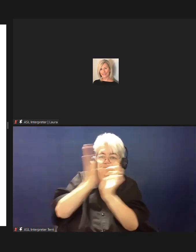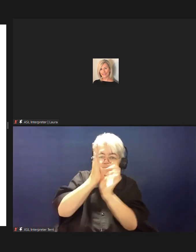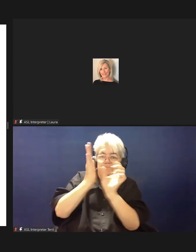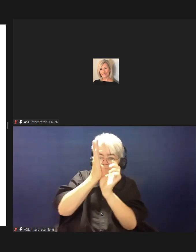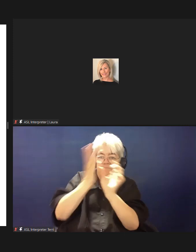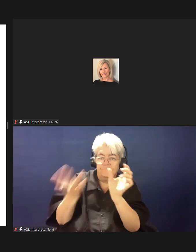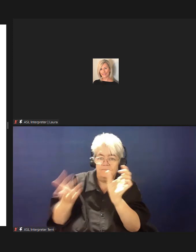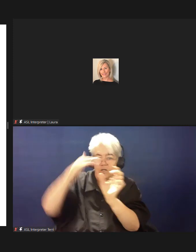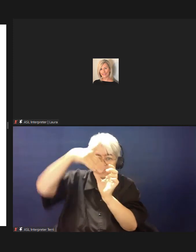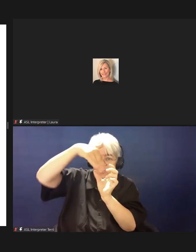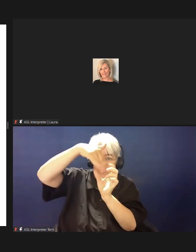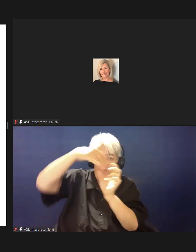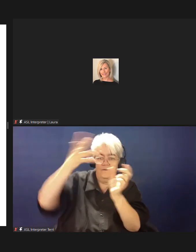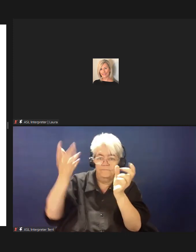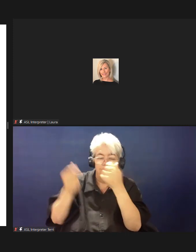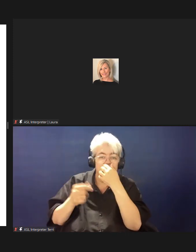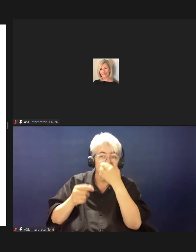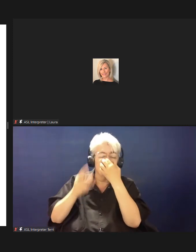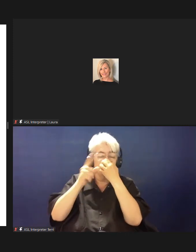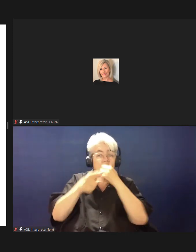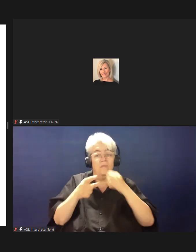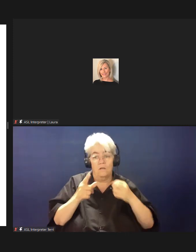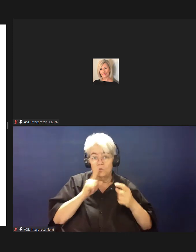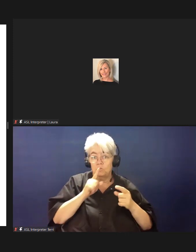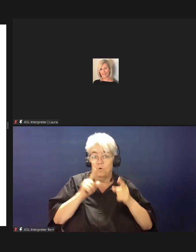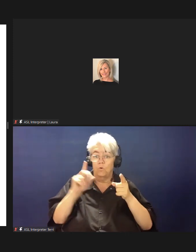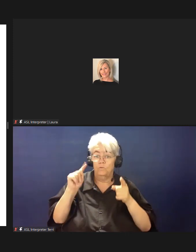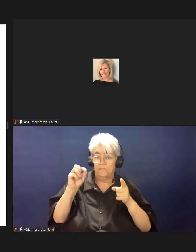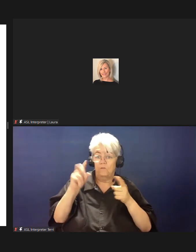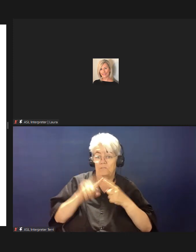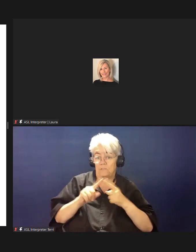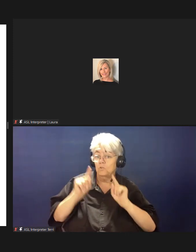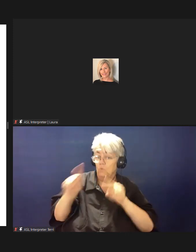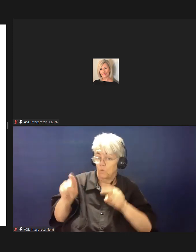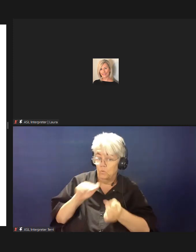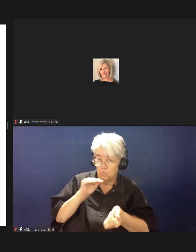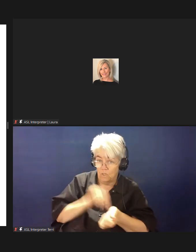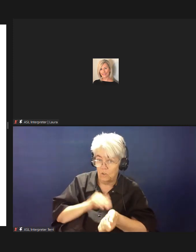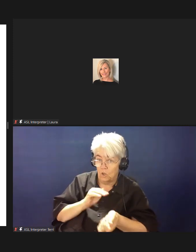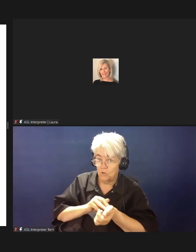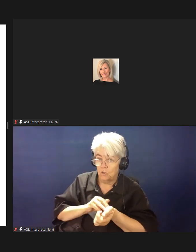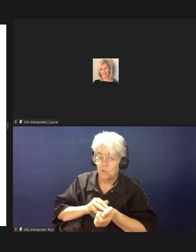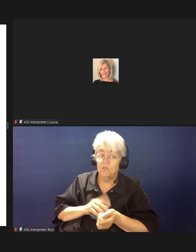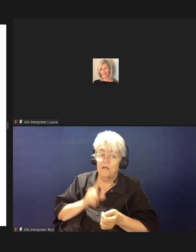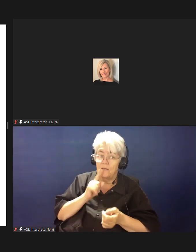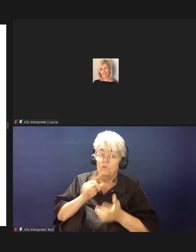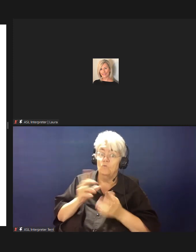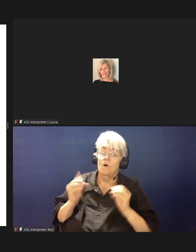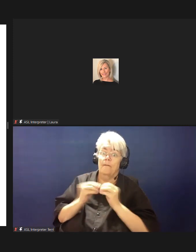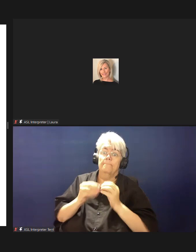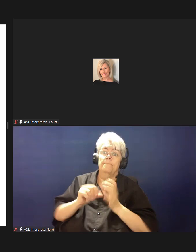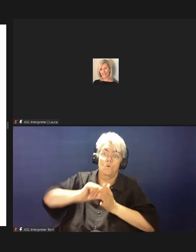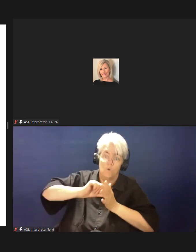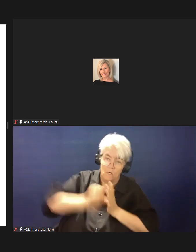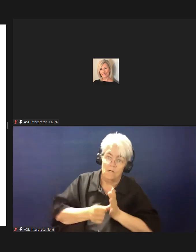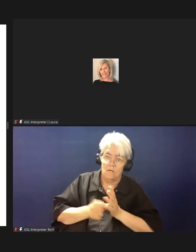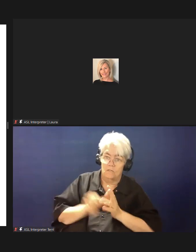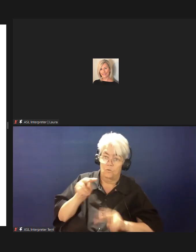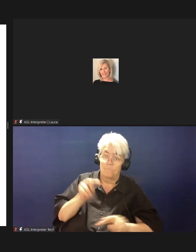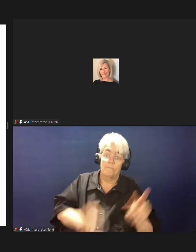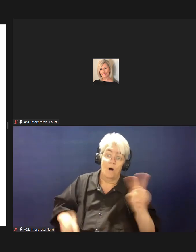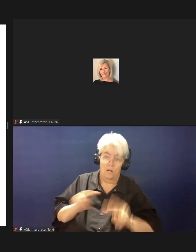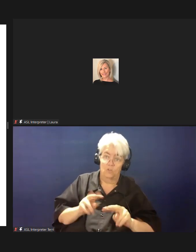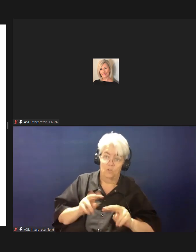healthcare provider. Yeah, so at this point, that's actually when you want to intensify your monitoring of the